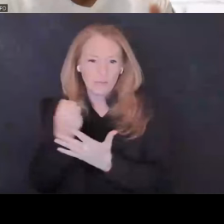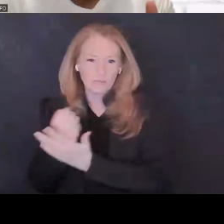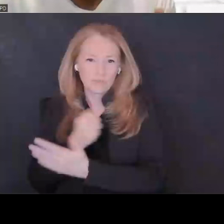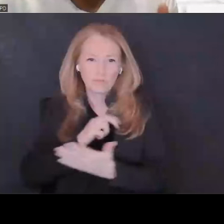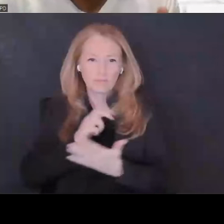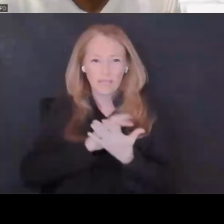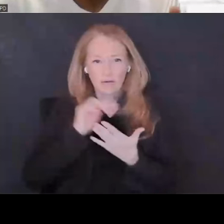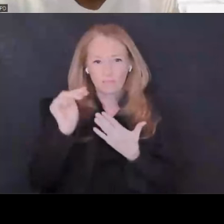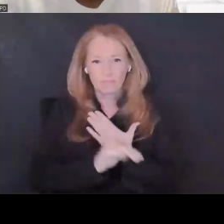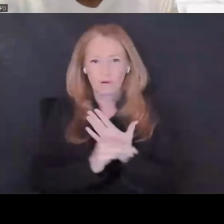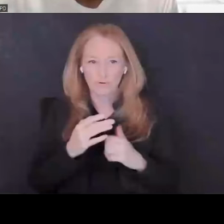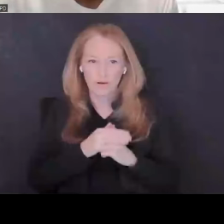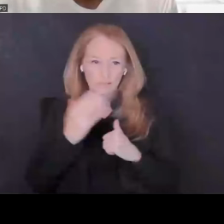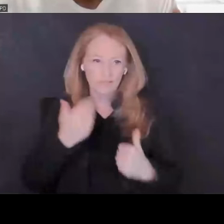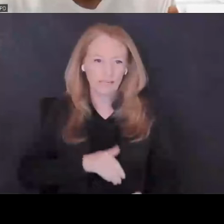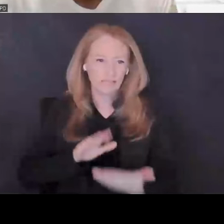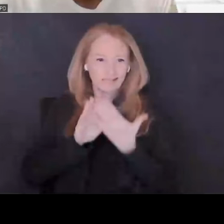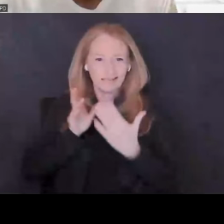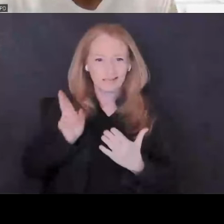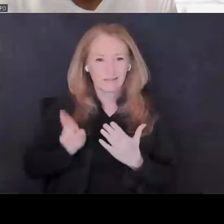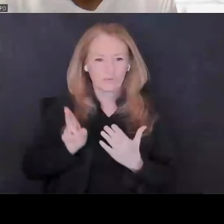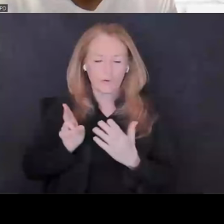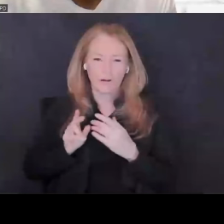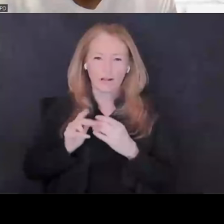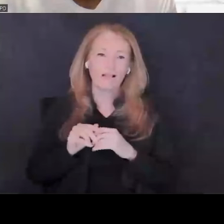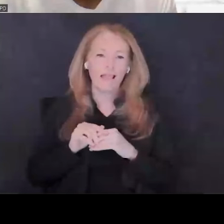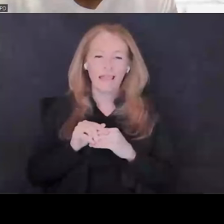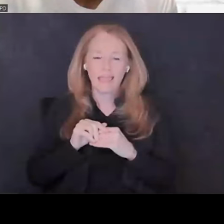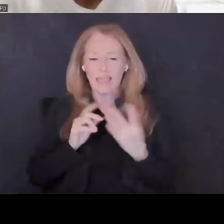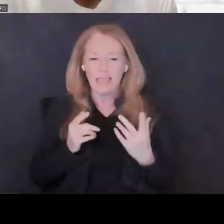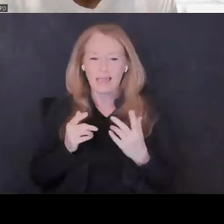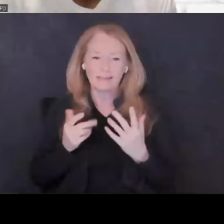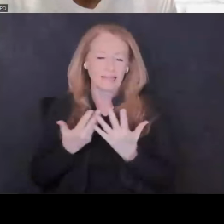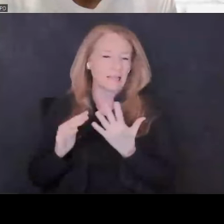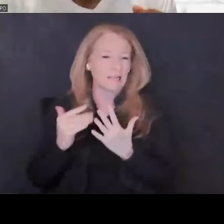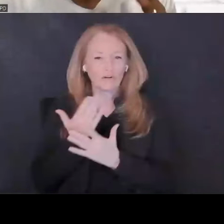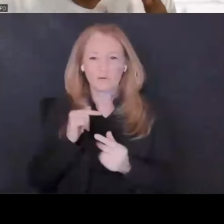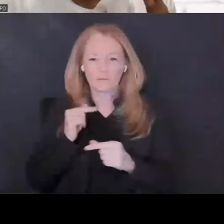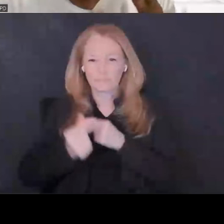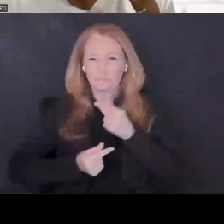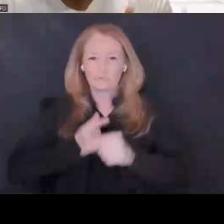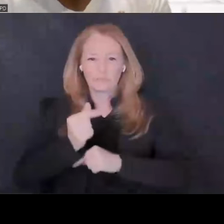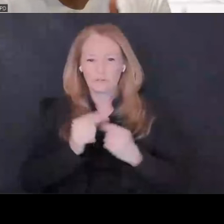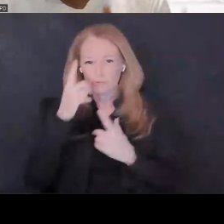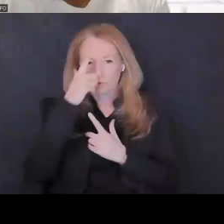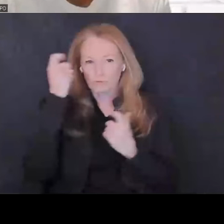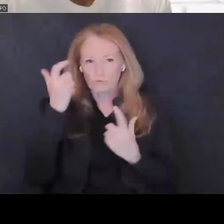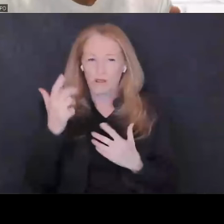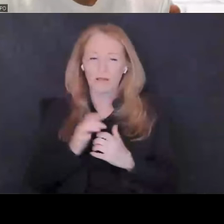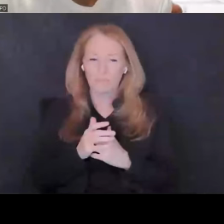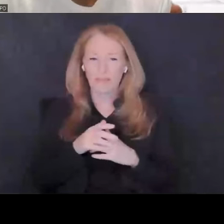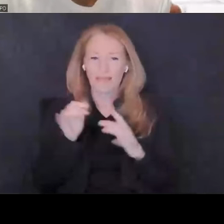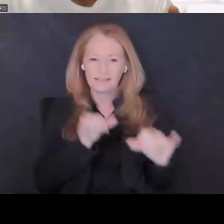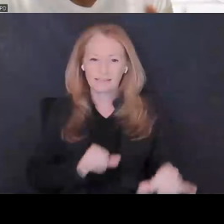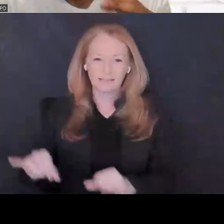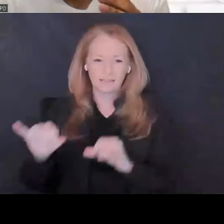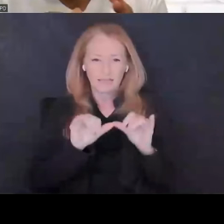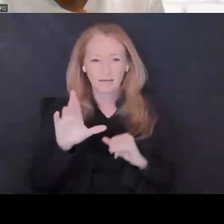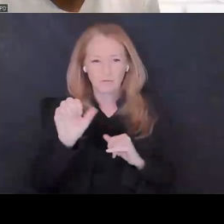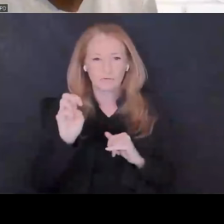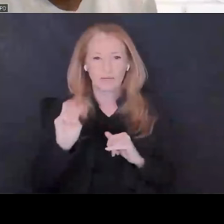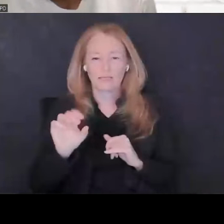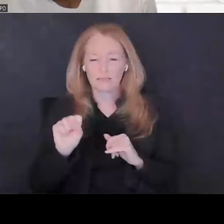and intergenerational trauma caused by systemic racism in general, and in our helping systems specifically.